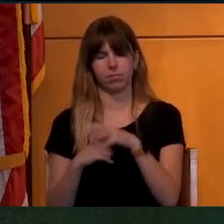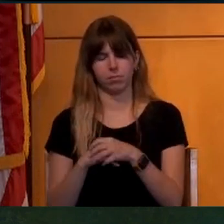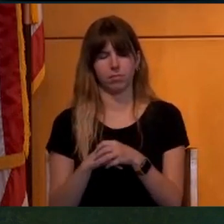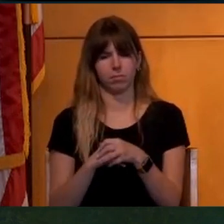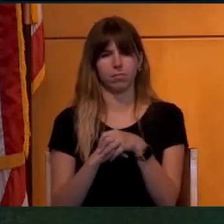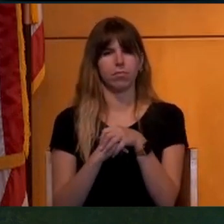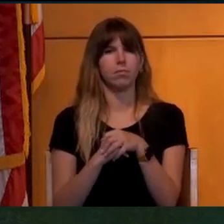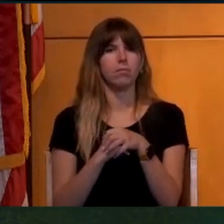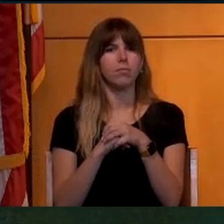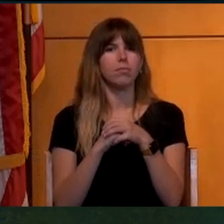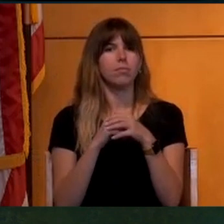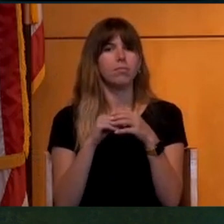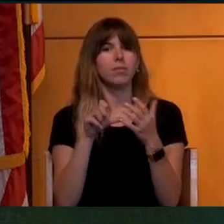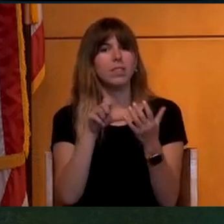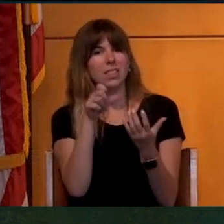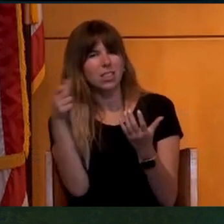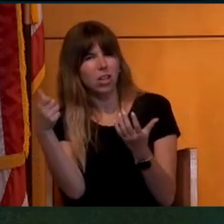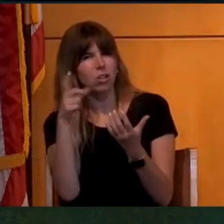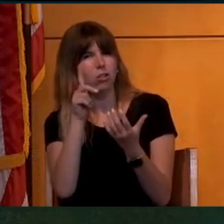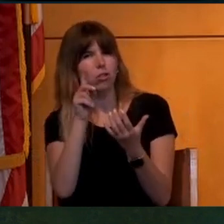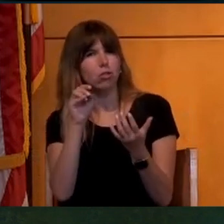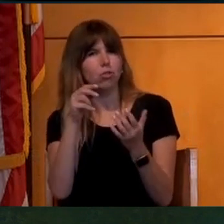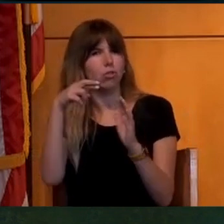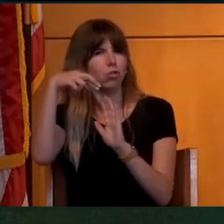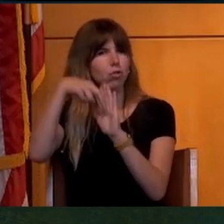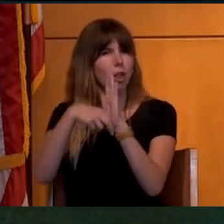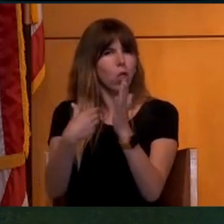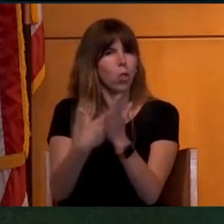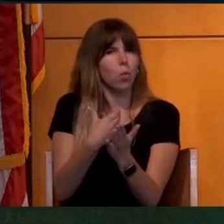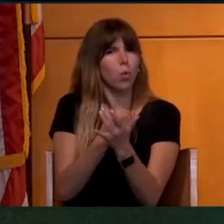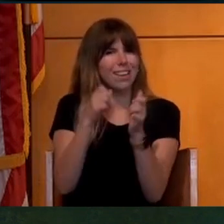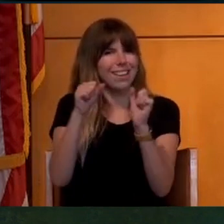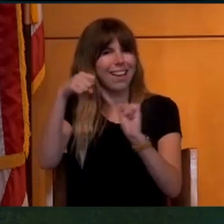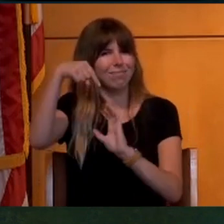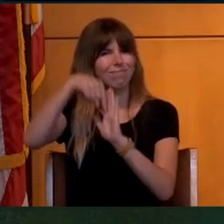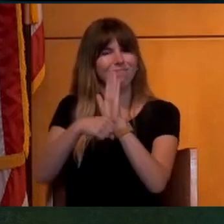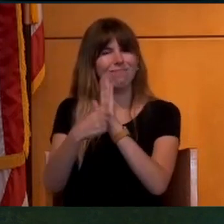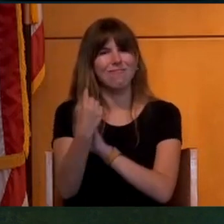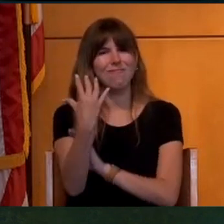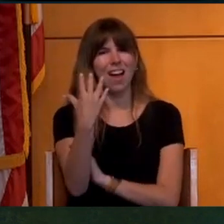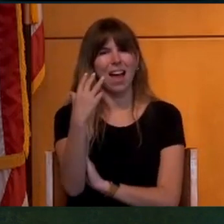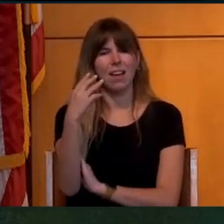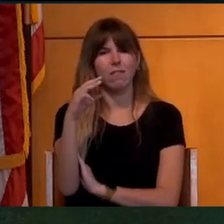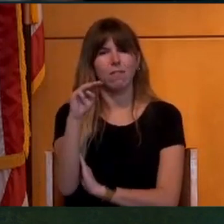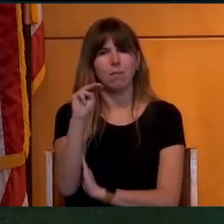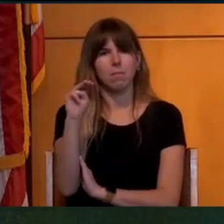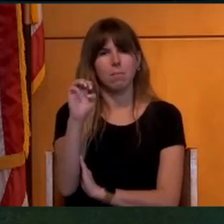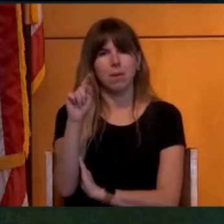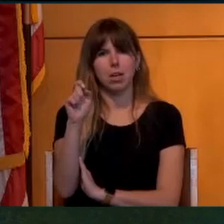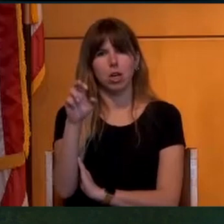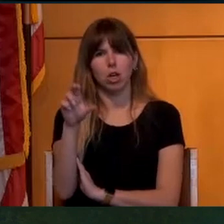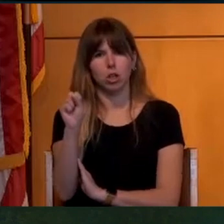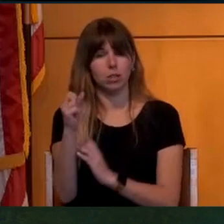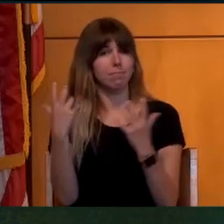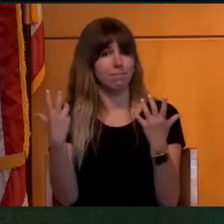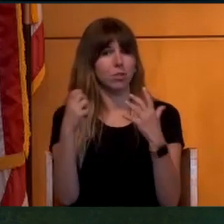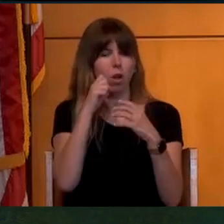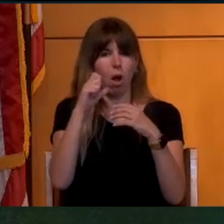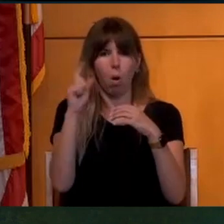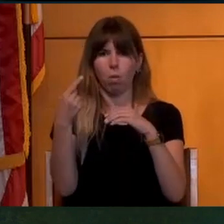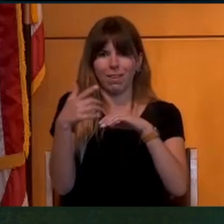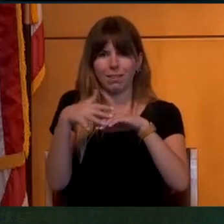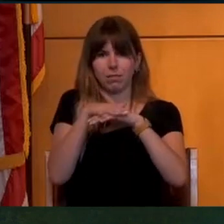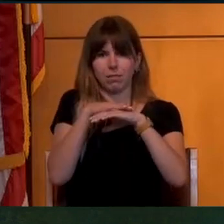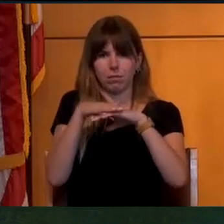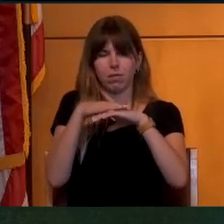meters. So, you know, I'm really excited about that new observation potential there of being able to look beyond what the neutrons can see and what our